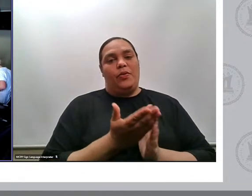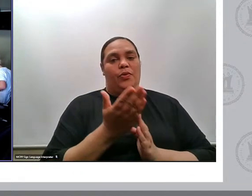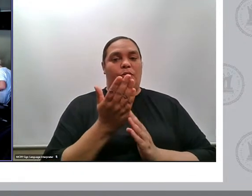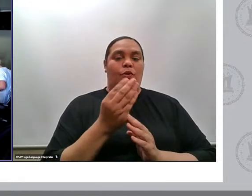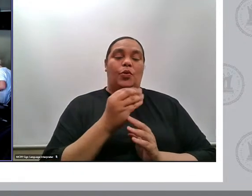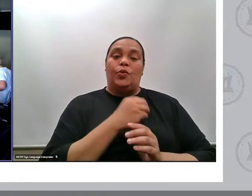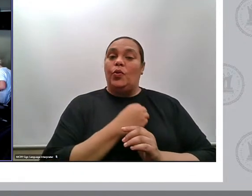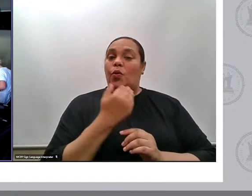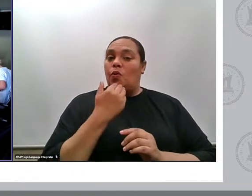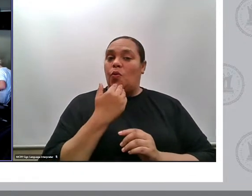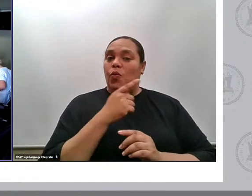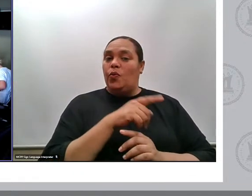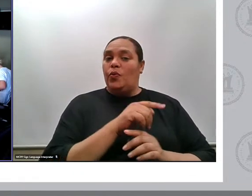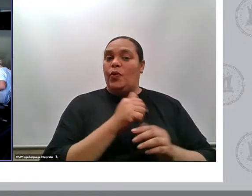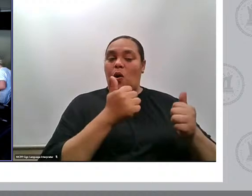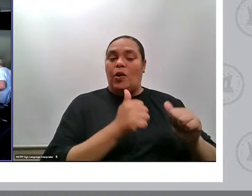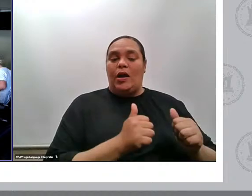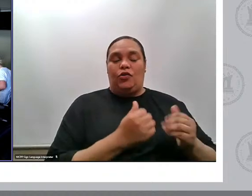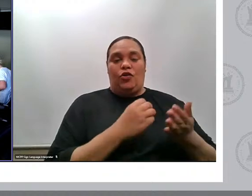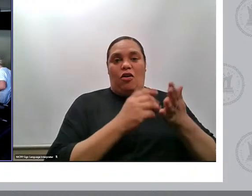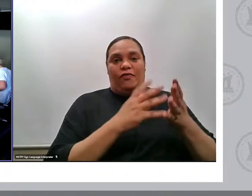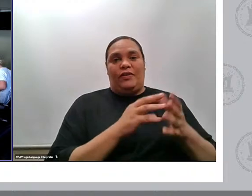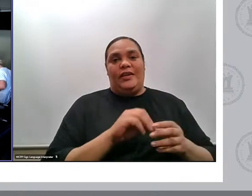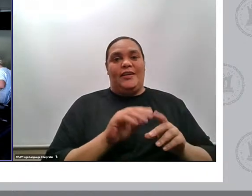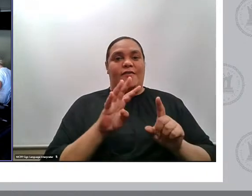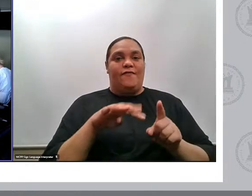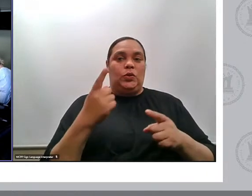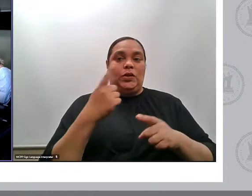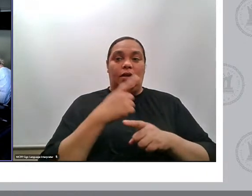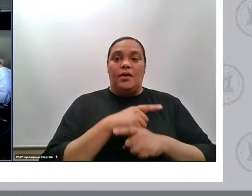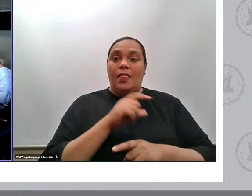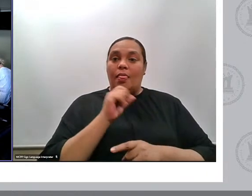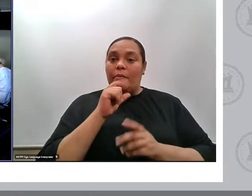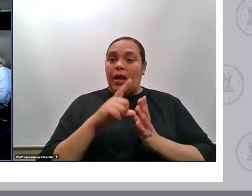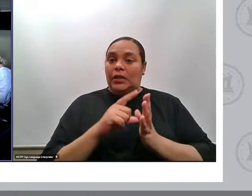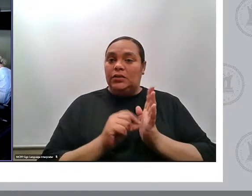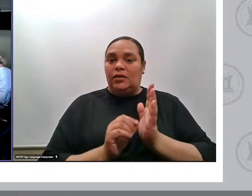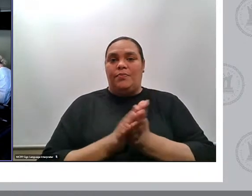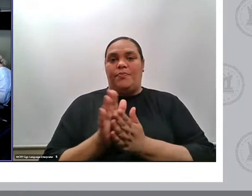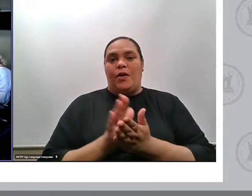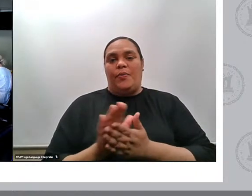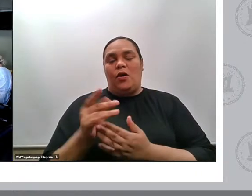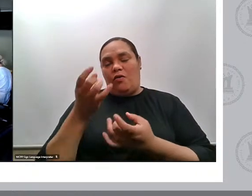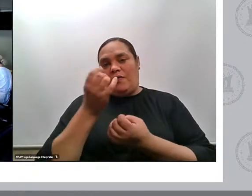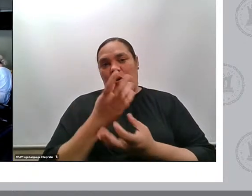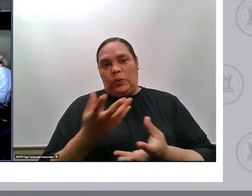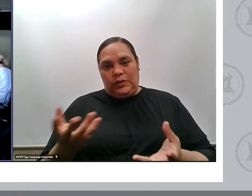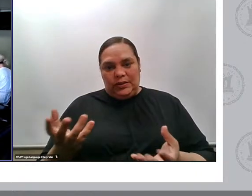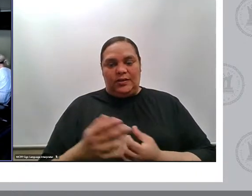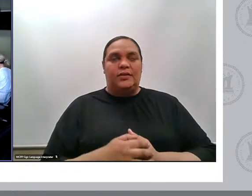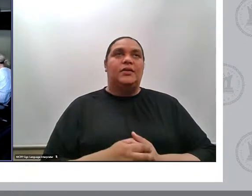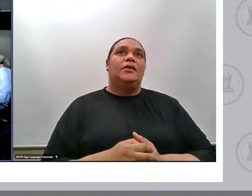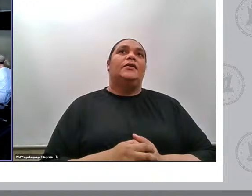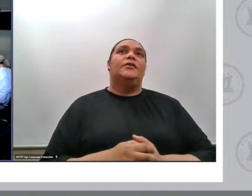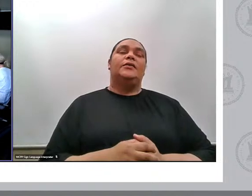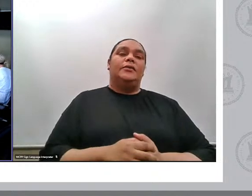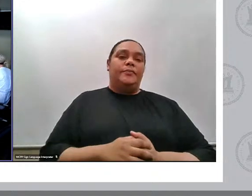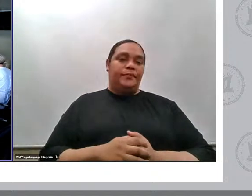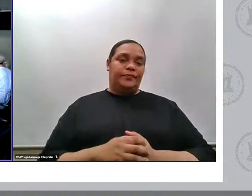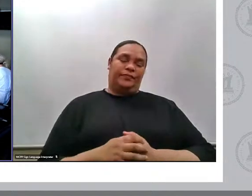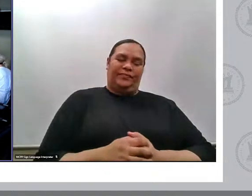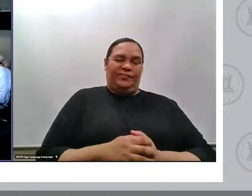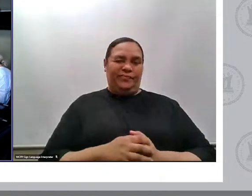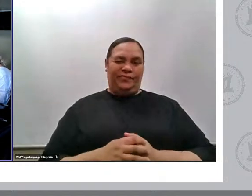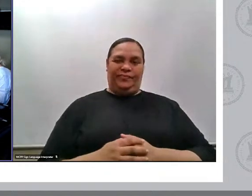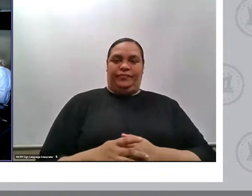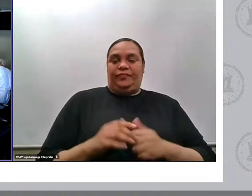the designated accounting officer within 14 days of the date of publication of the notice. The accounting